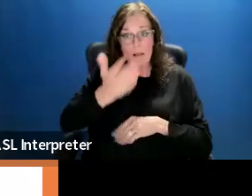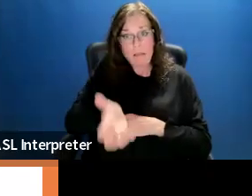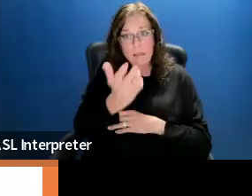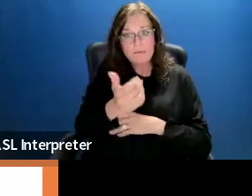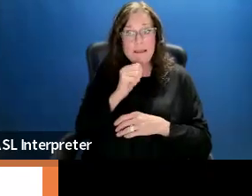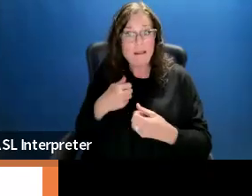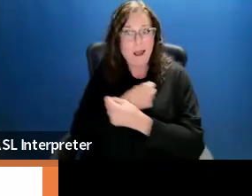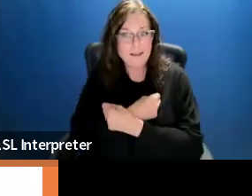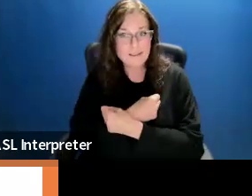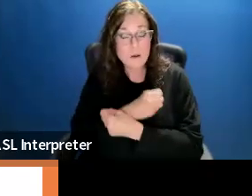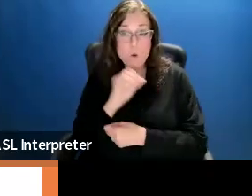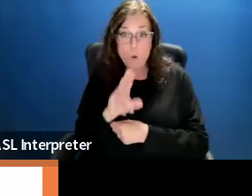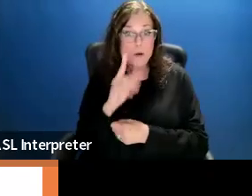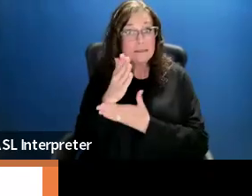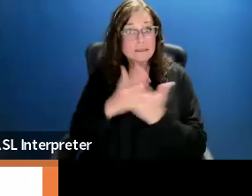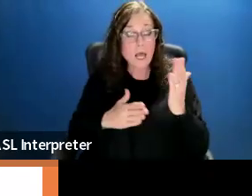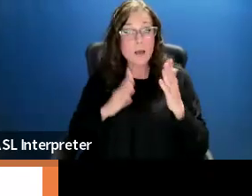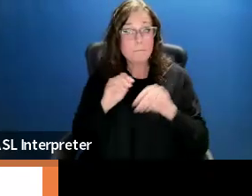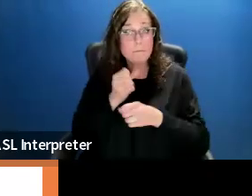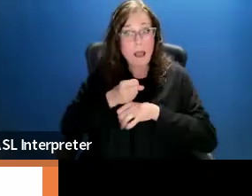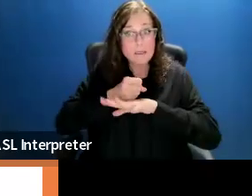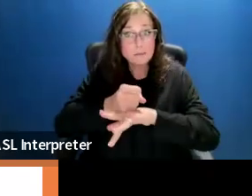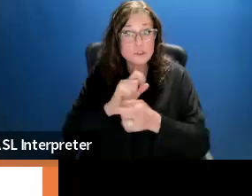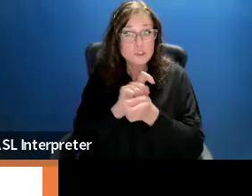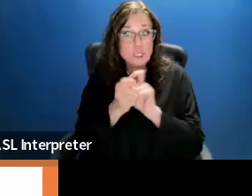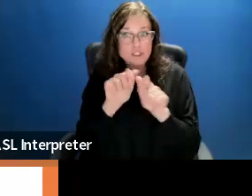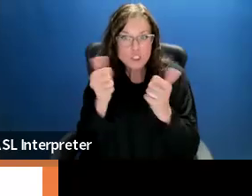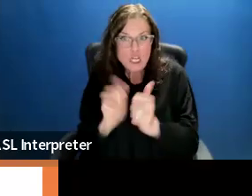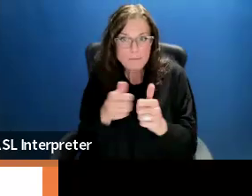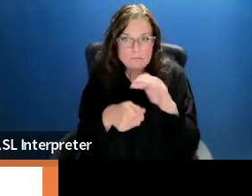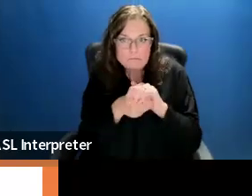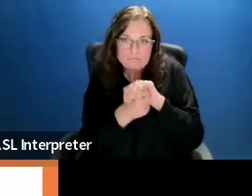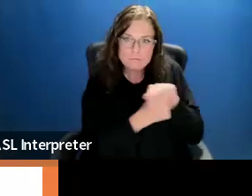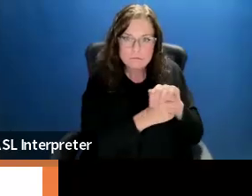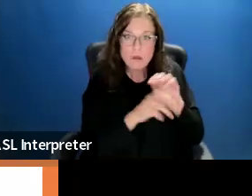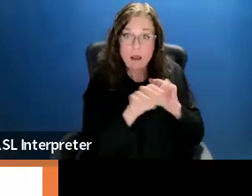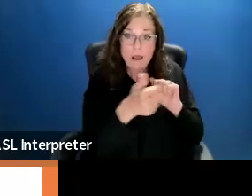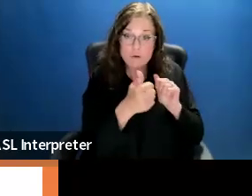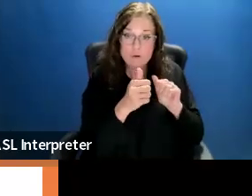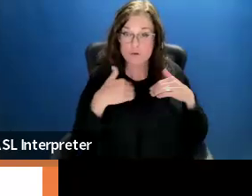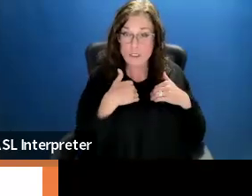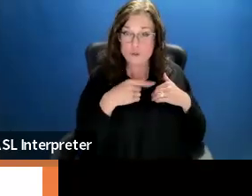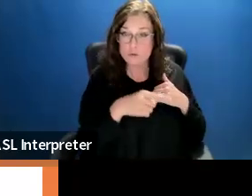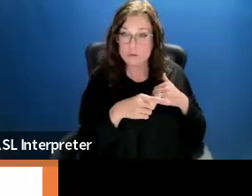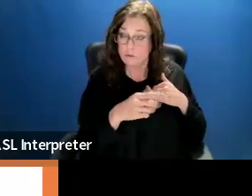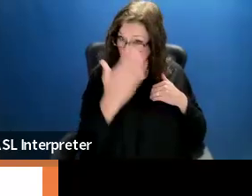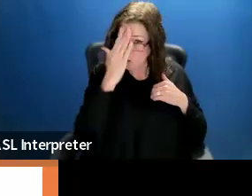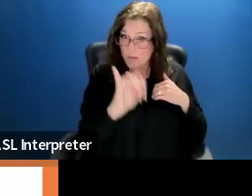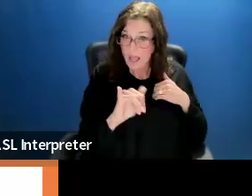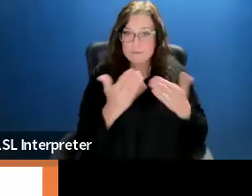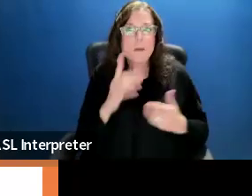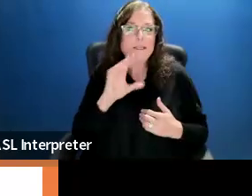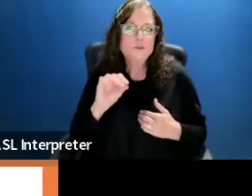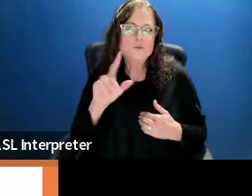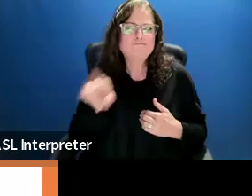even hug? Or that some octopuses can change their shape to disguise themselves as other sea creatures? You probably do because you